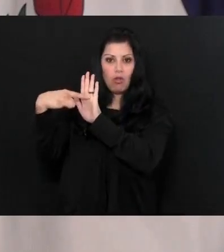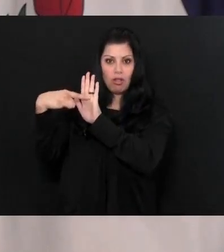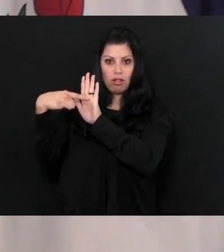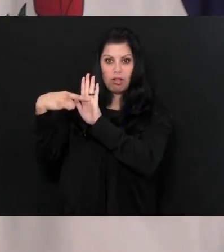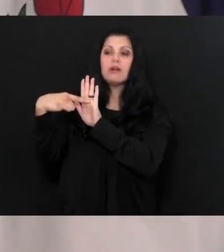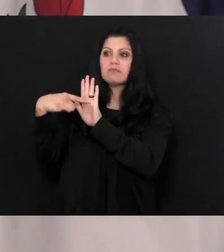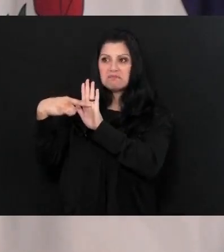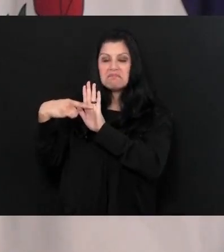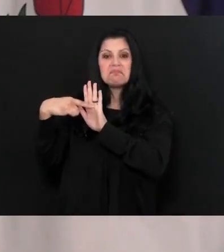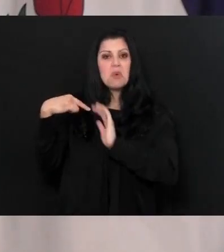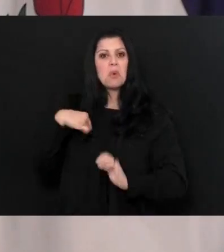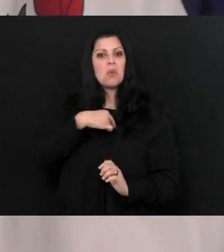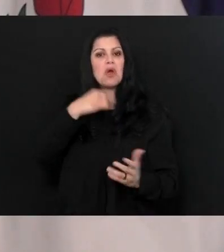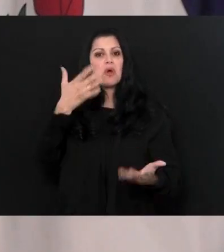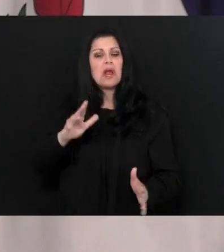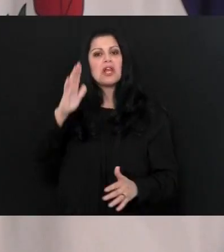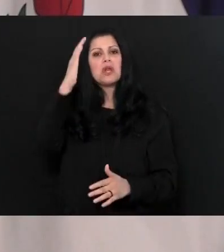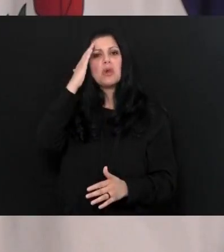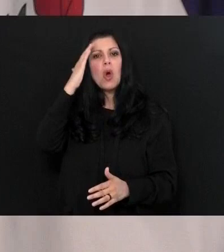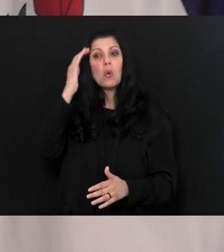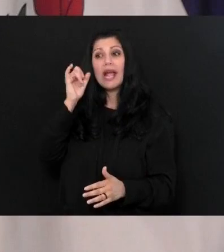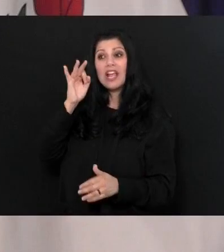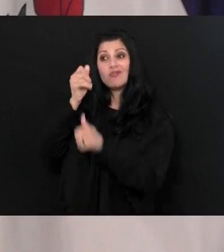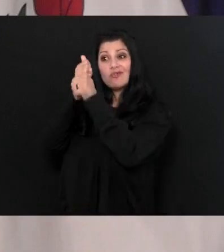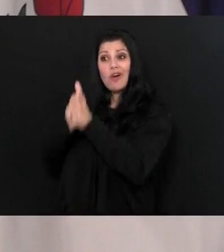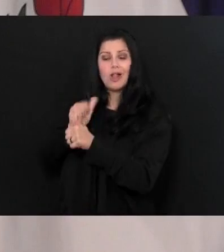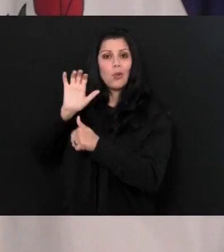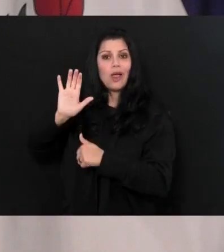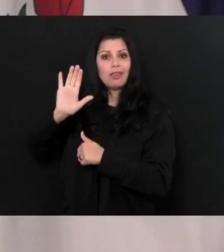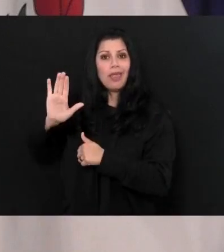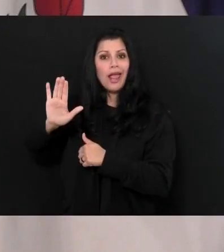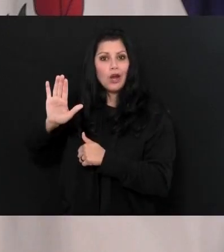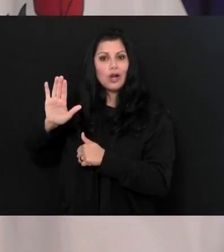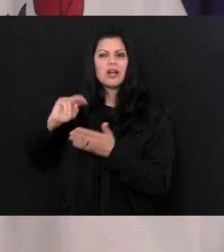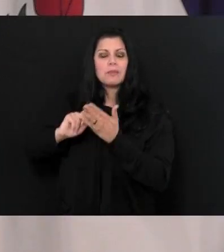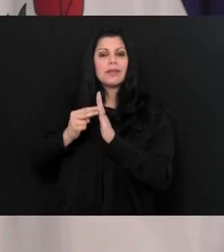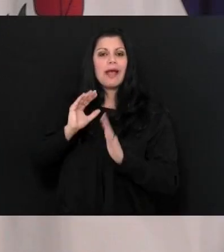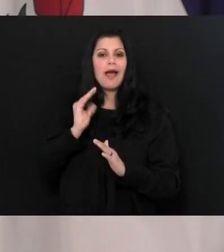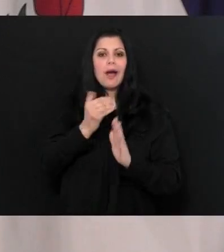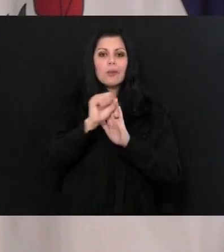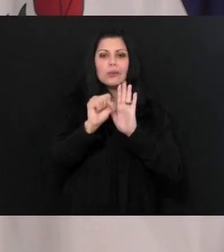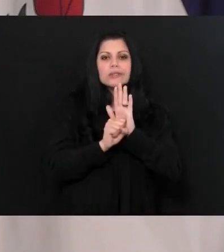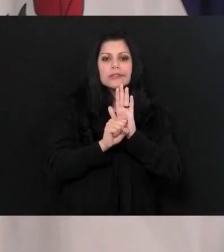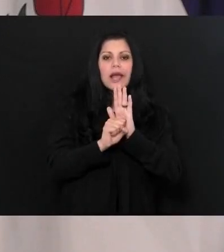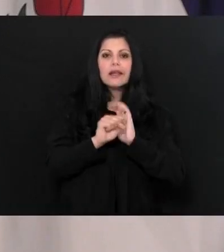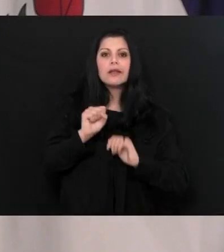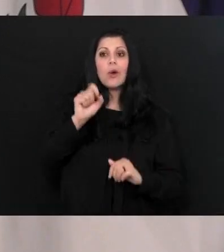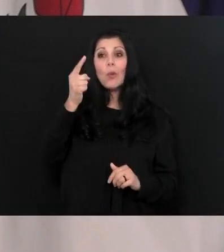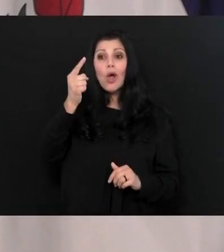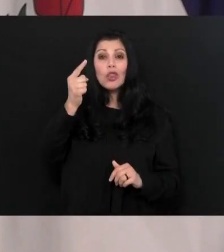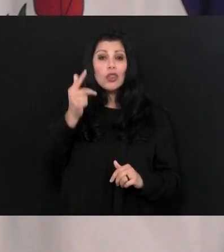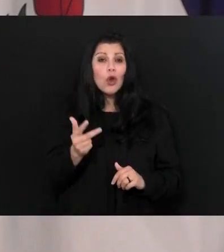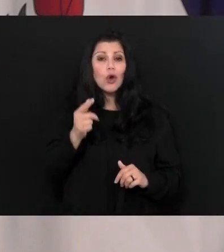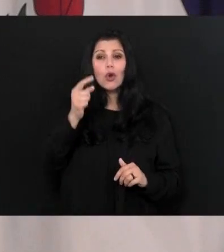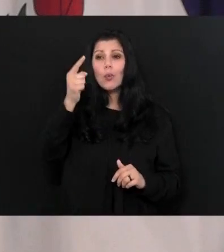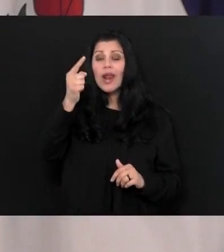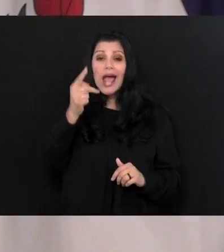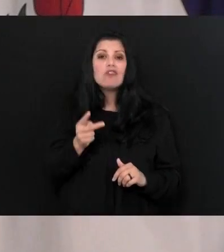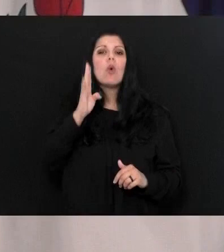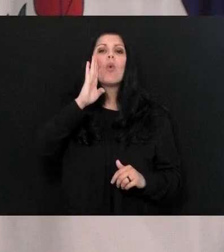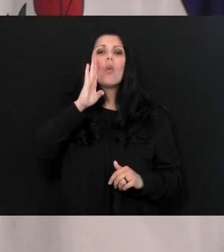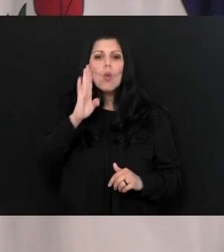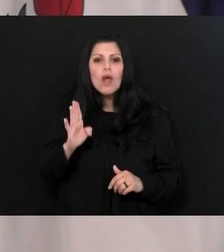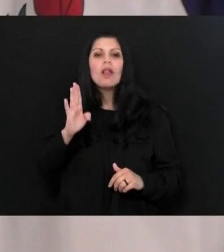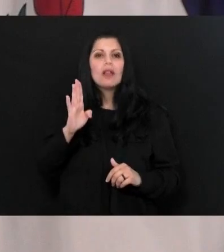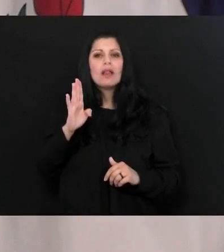have a third to a half of the state of West Virginia, probably the safest state in the nation.